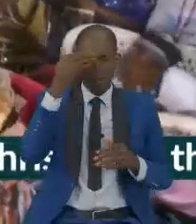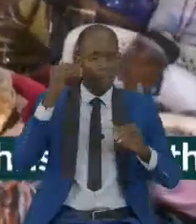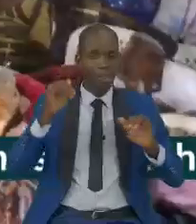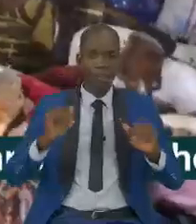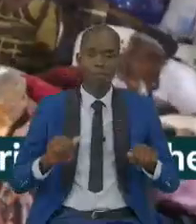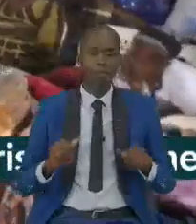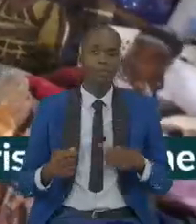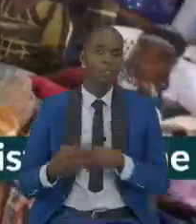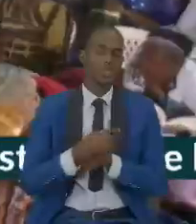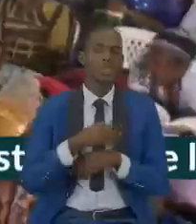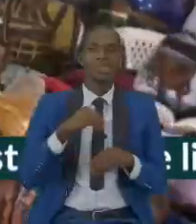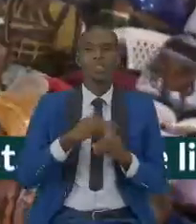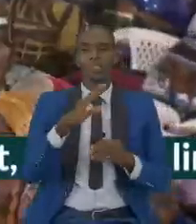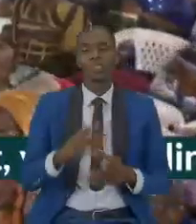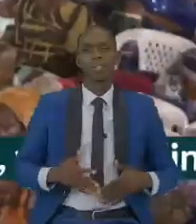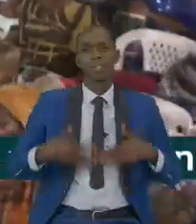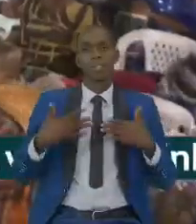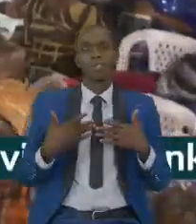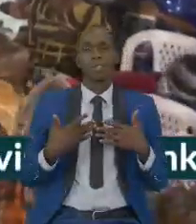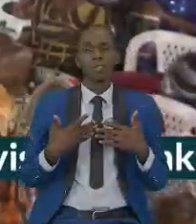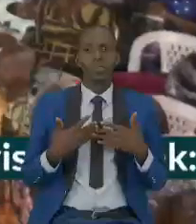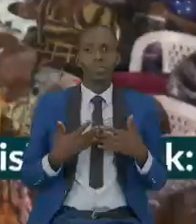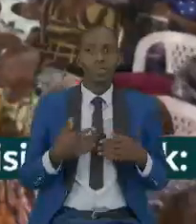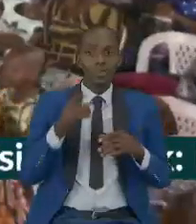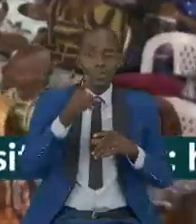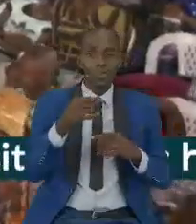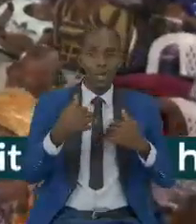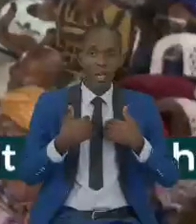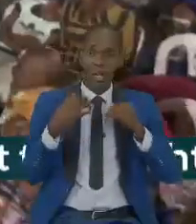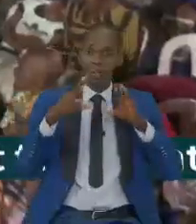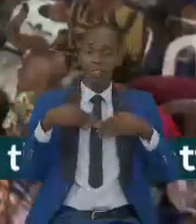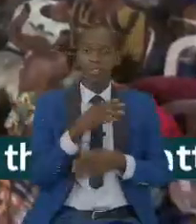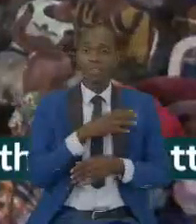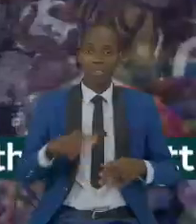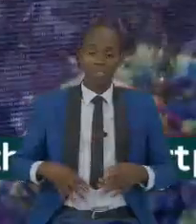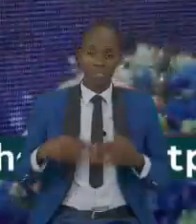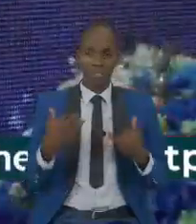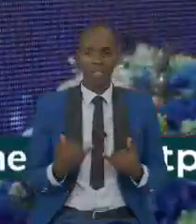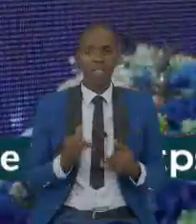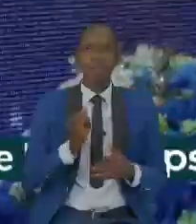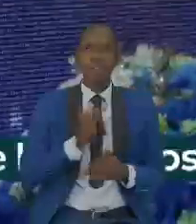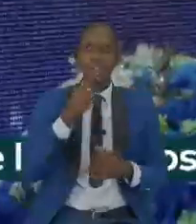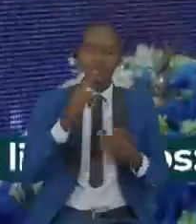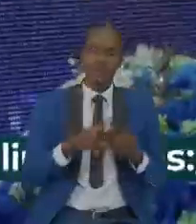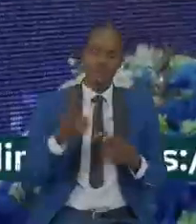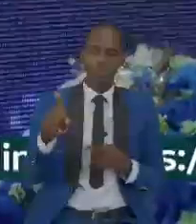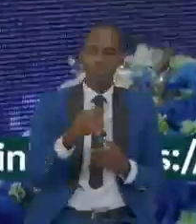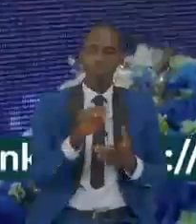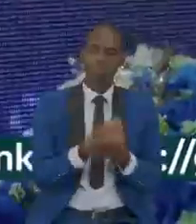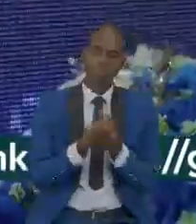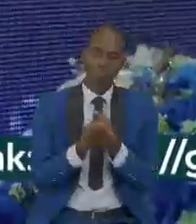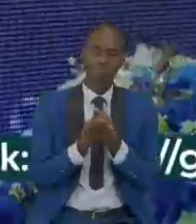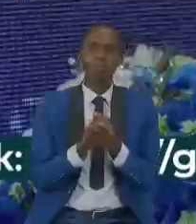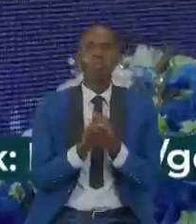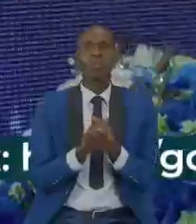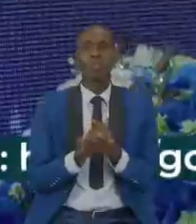Counselors, please, let's quickly, all workers have been discussed in the afternoon. Let's go right into the crowd